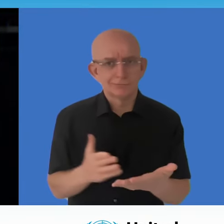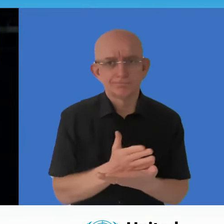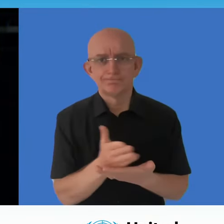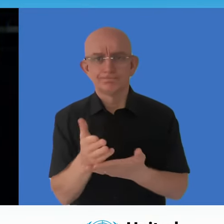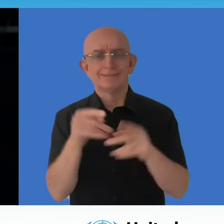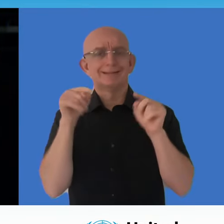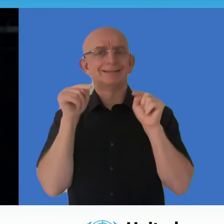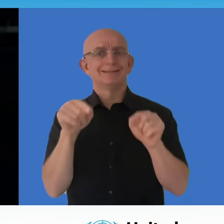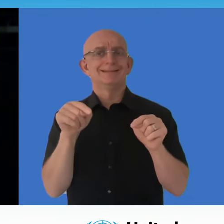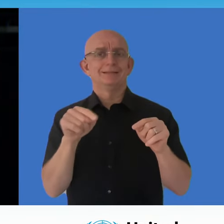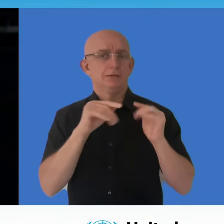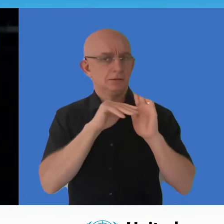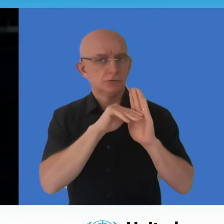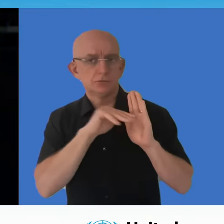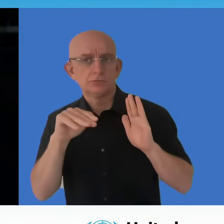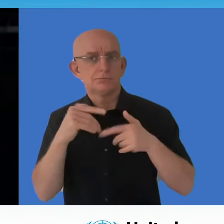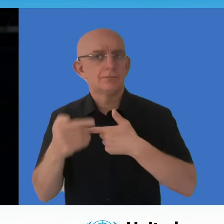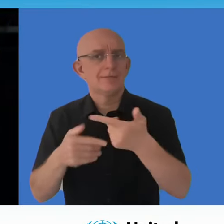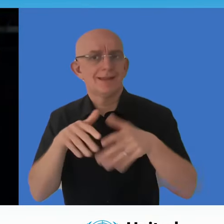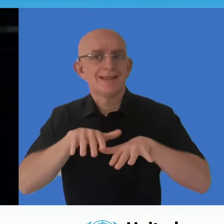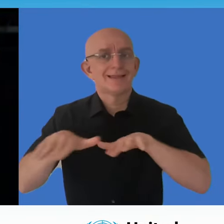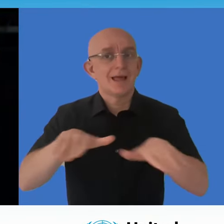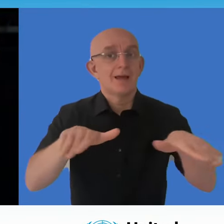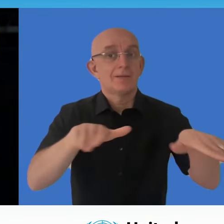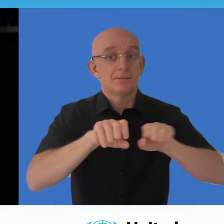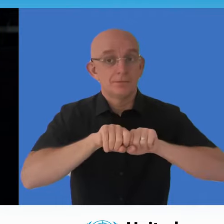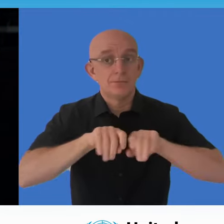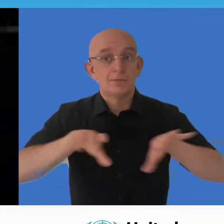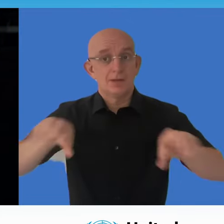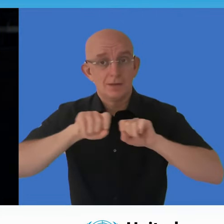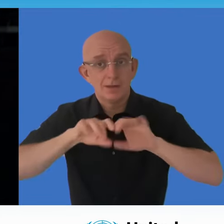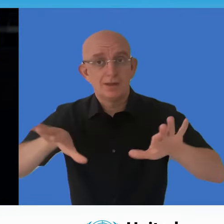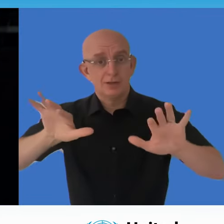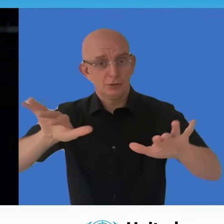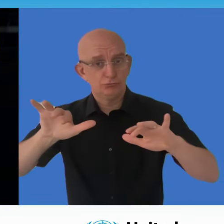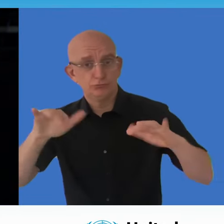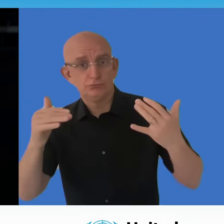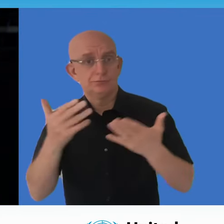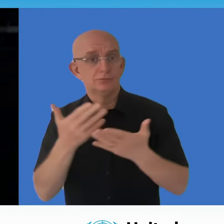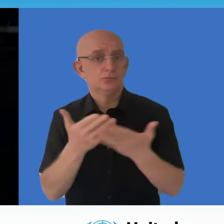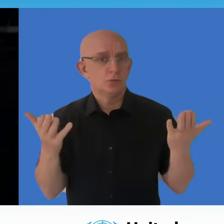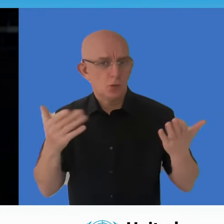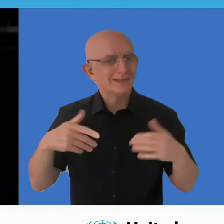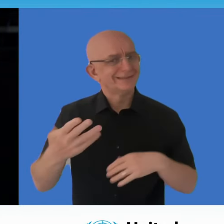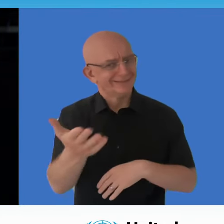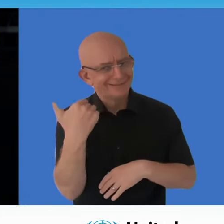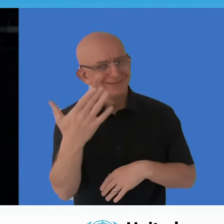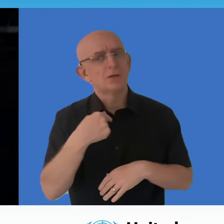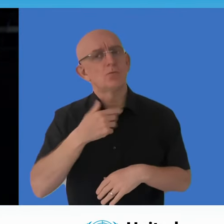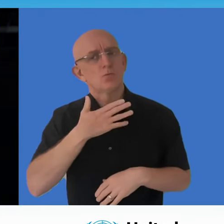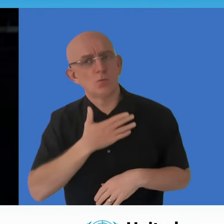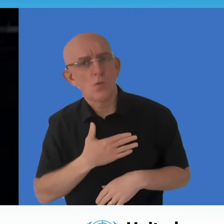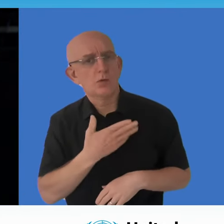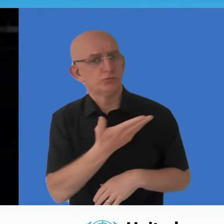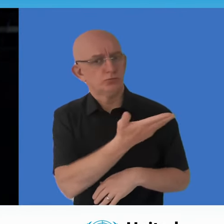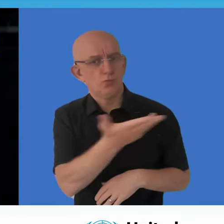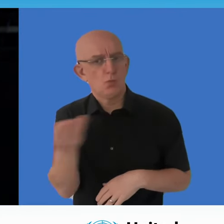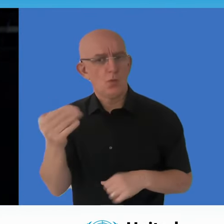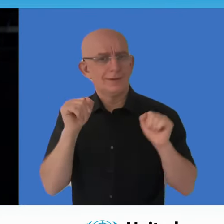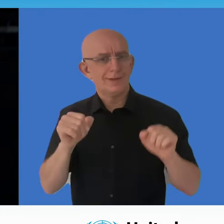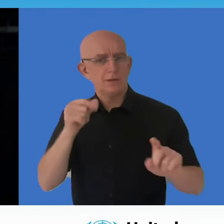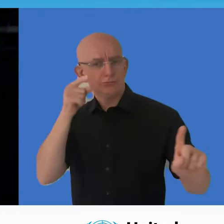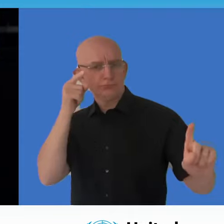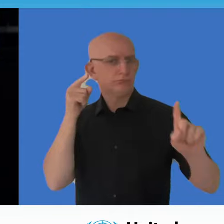be loud and proud on social media about the actions that you